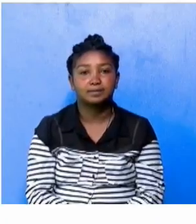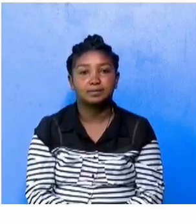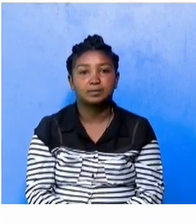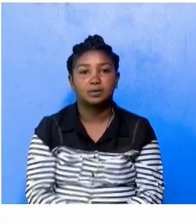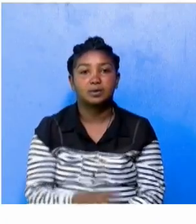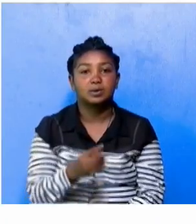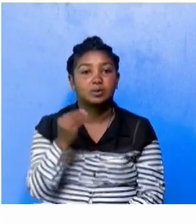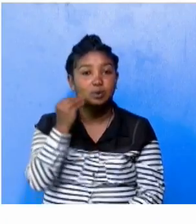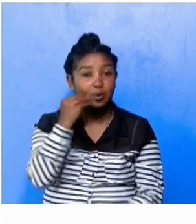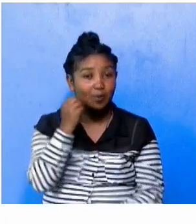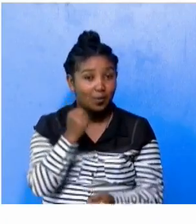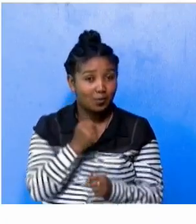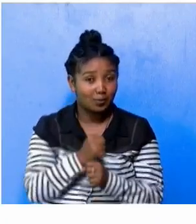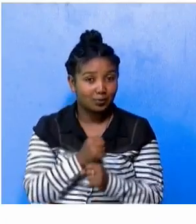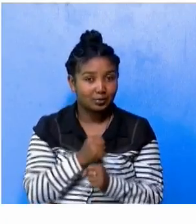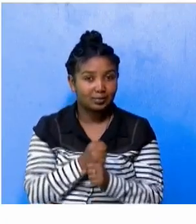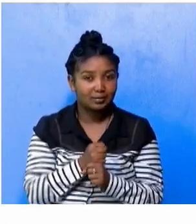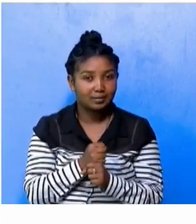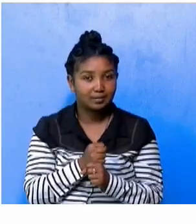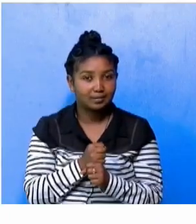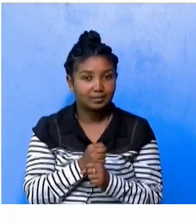The homework